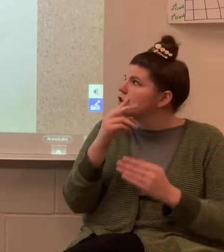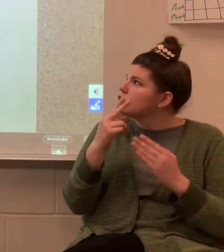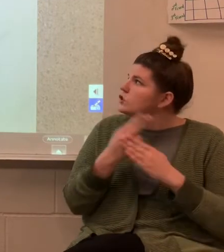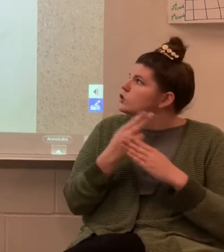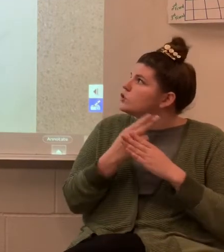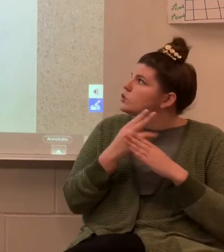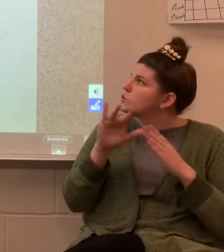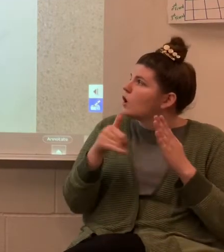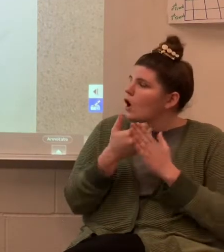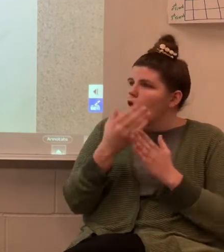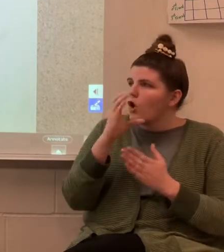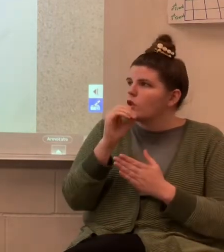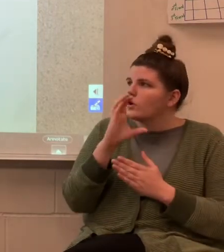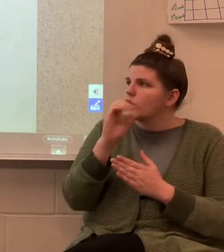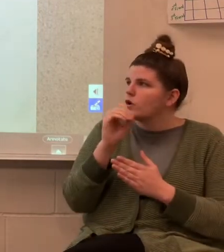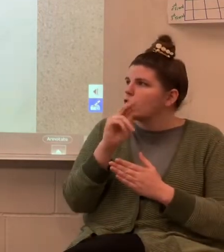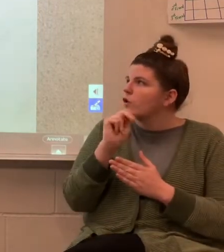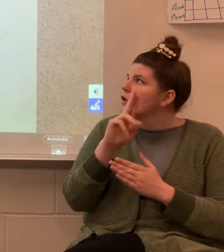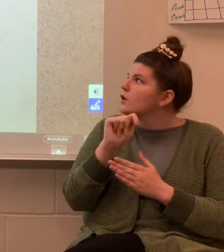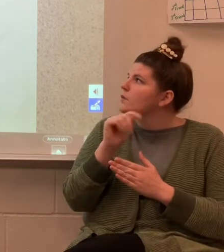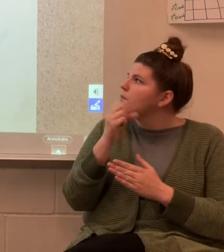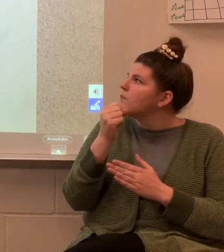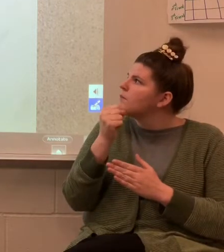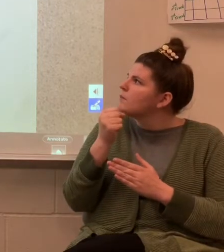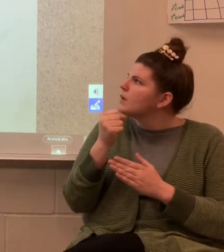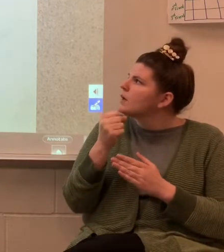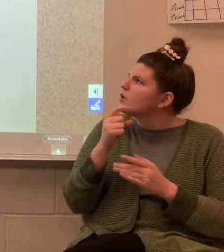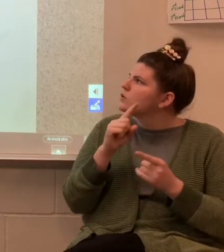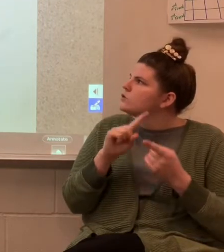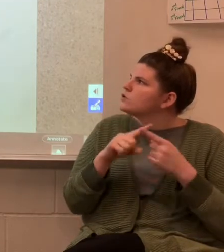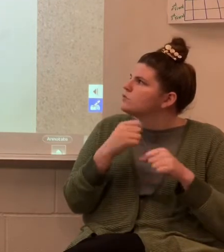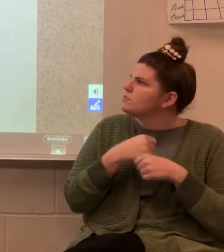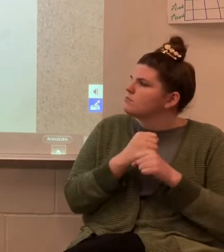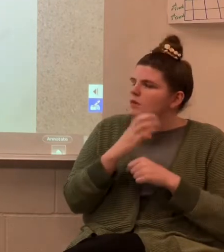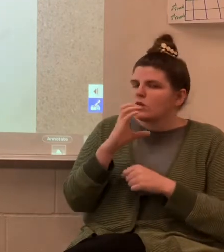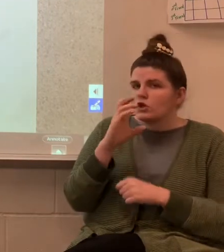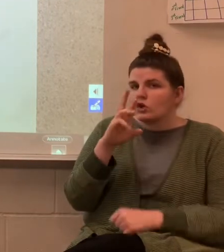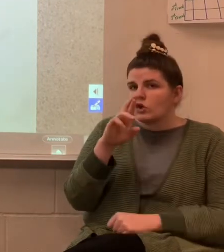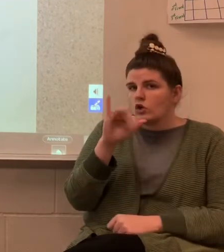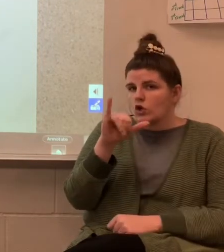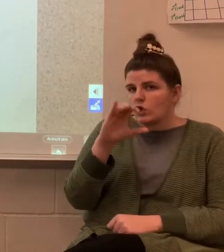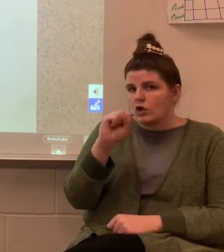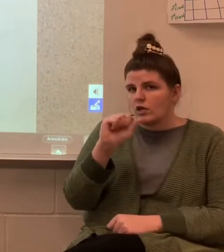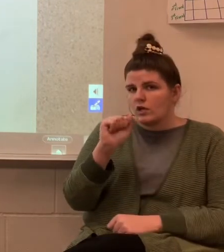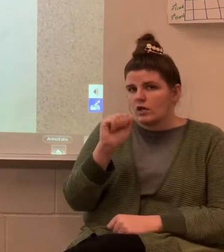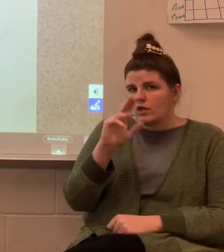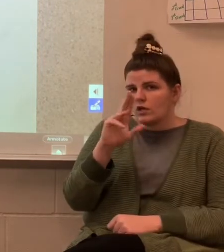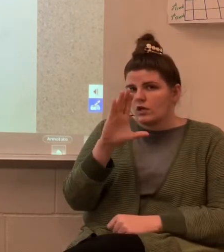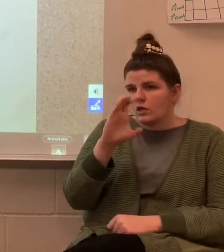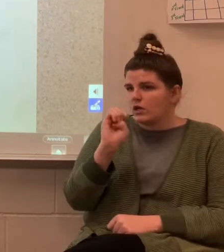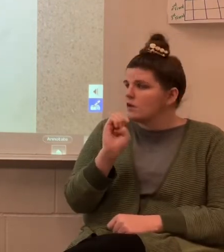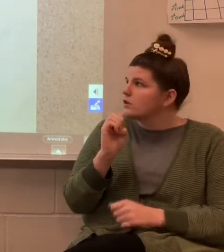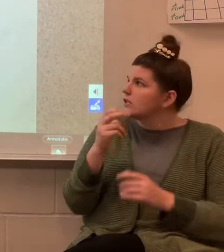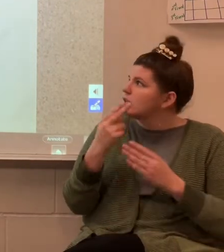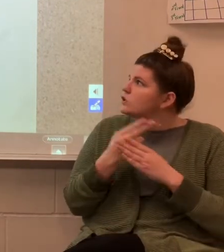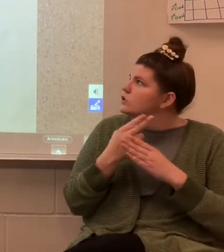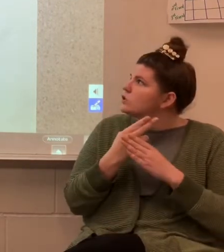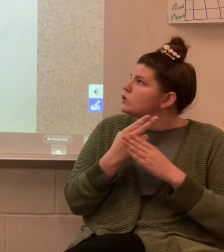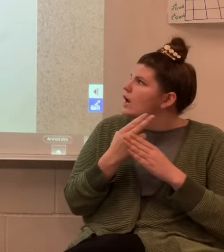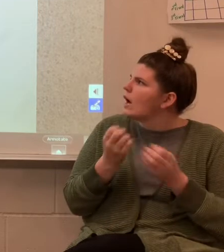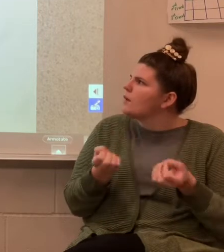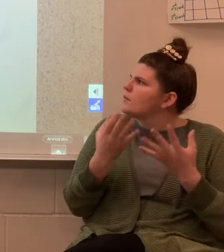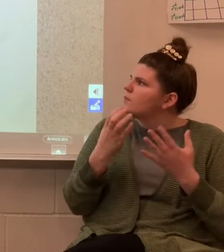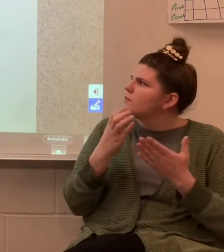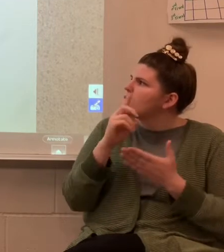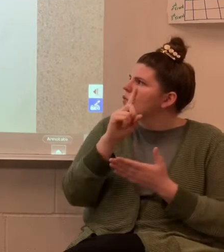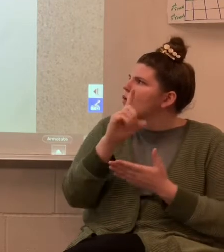servings are there in curry sauce? Okay, so he went ahead and he used all these cups of milk. So he had 3 cups of milk to